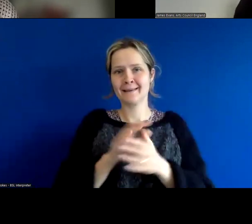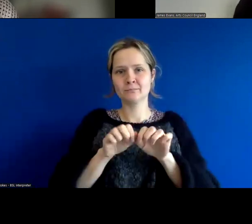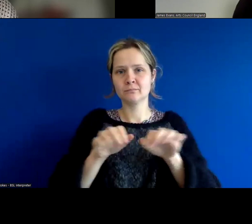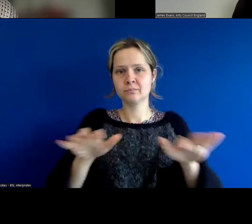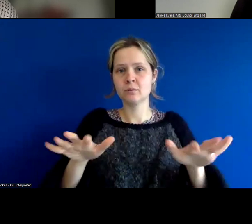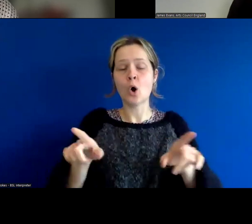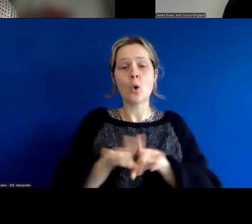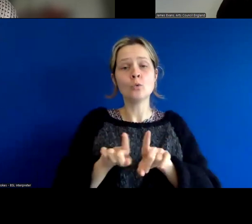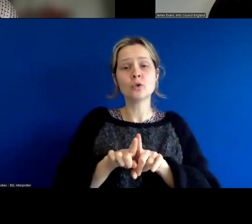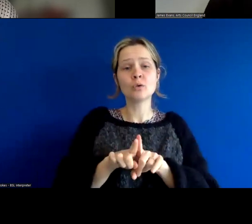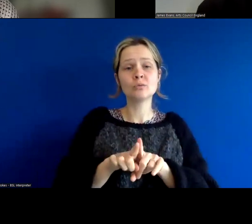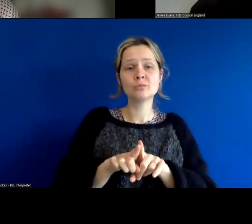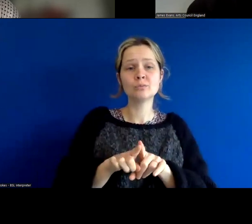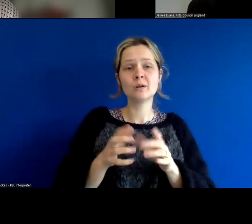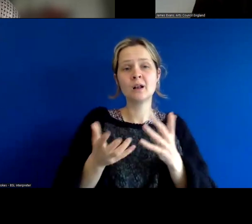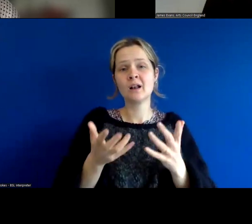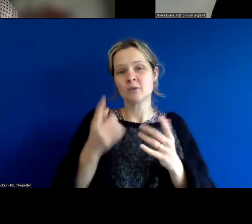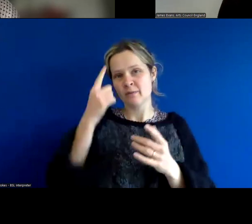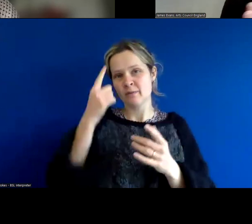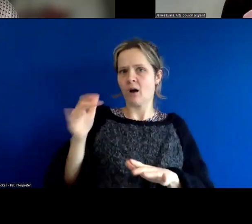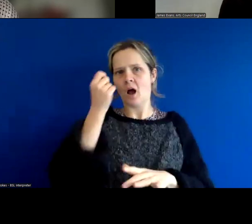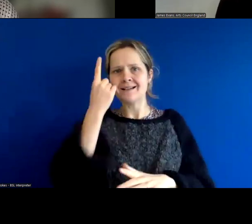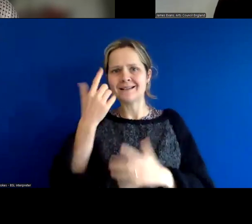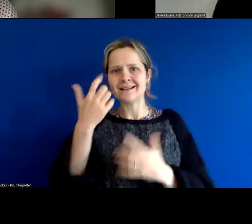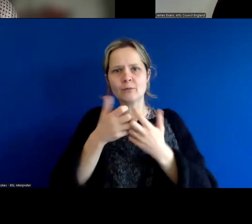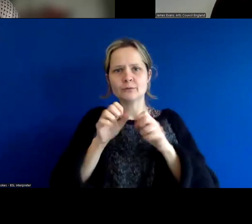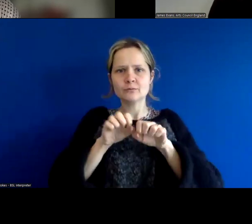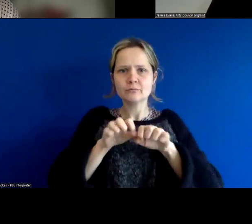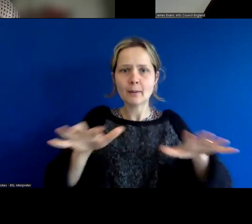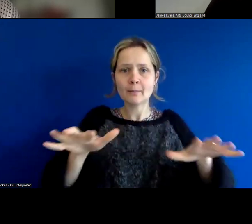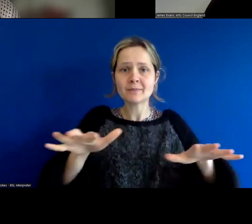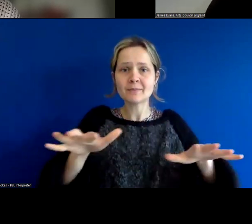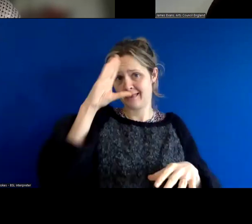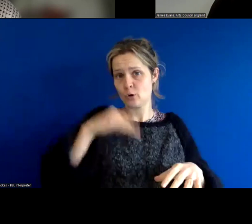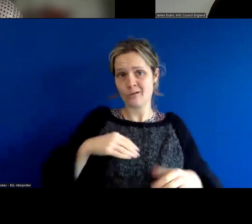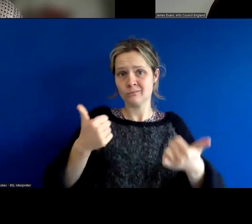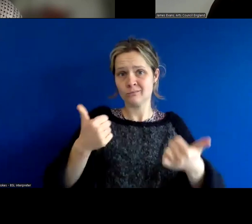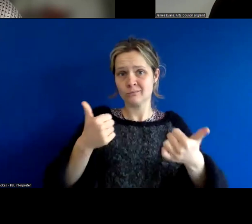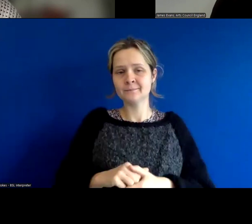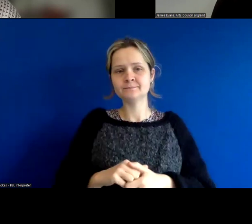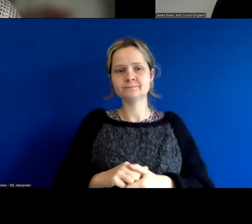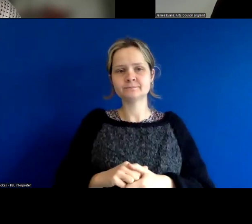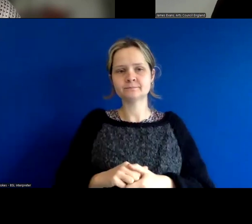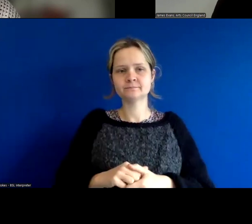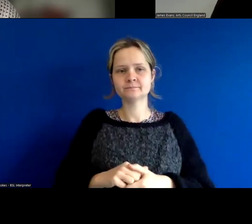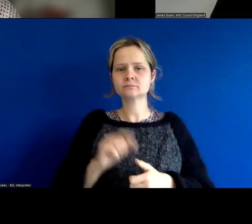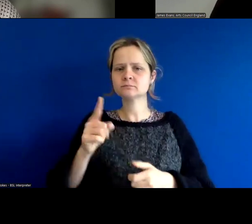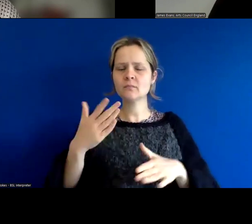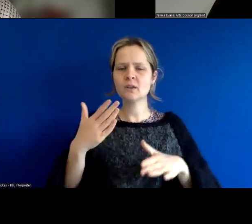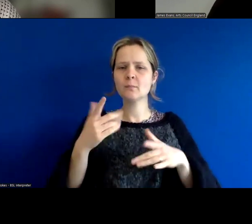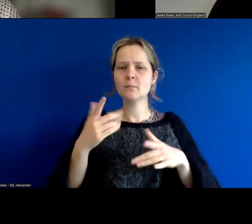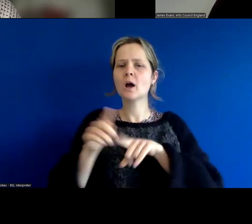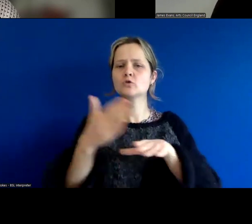how we might better kind of publicize or share the word of the Explorer. But we have worked with the Local Government